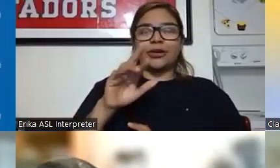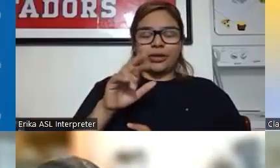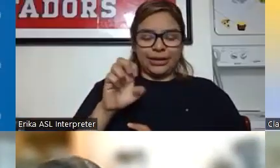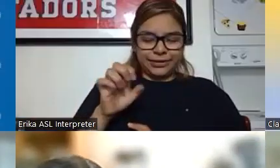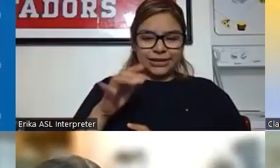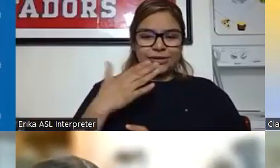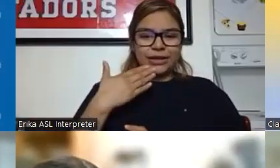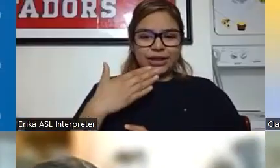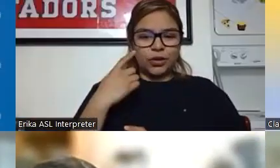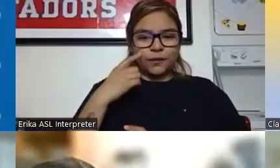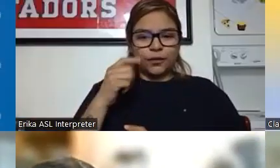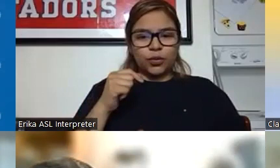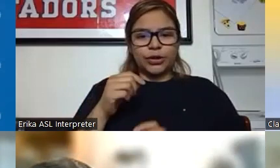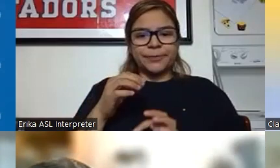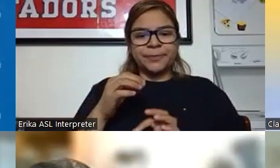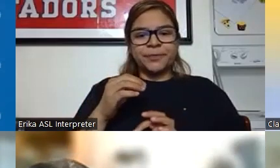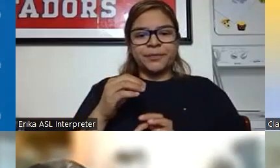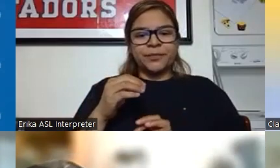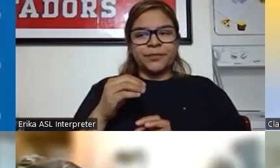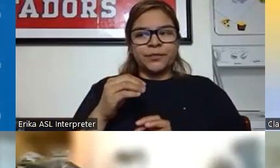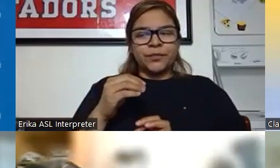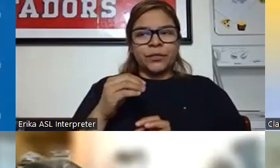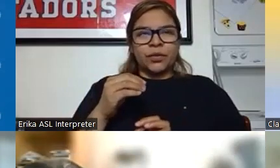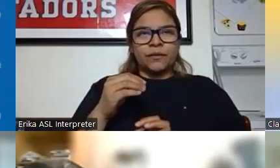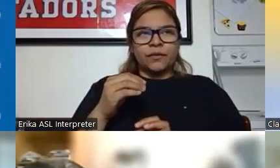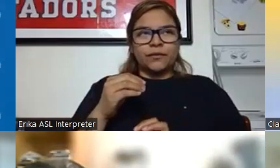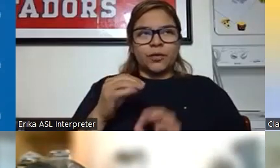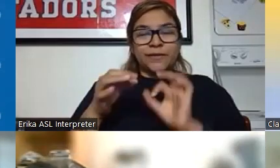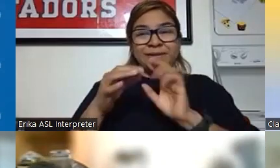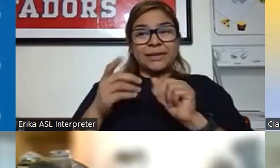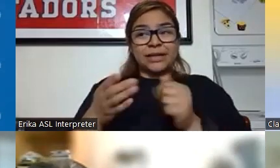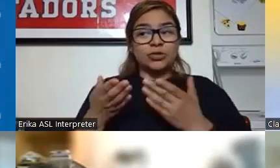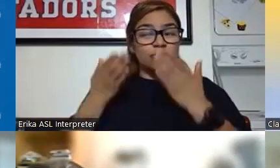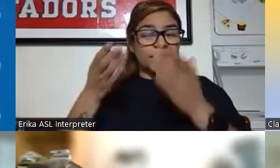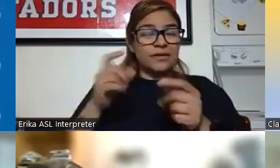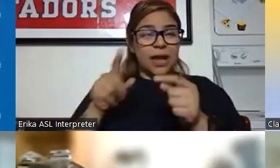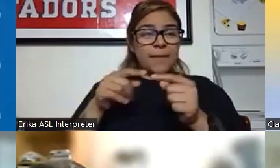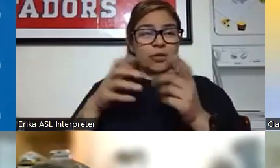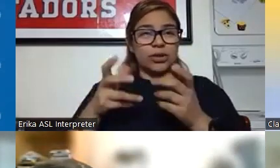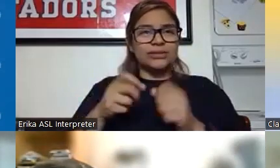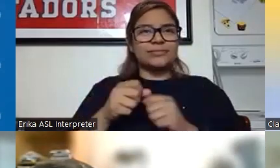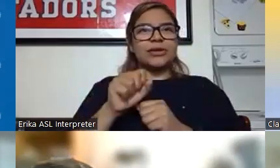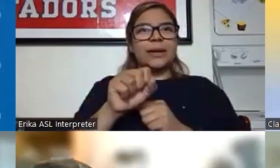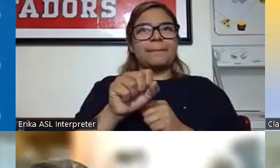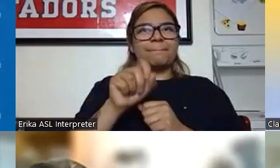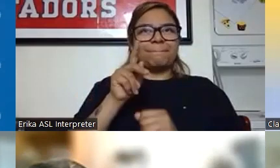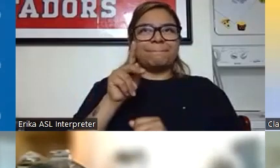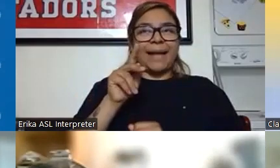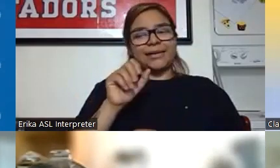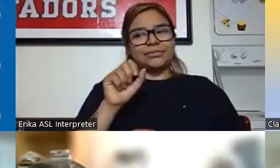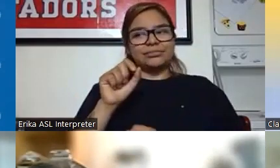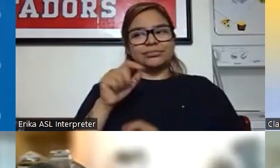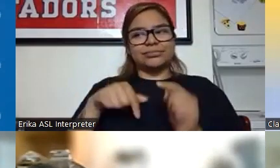and Michelle and Connie in the chats for lifting up some of the challenges you're seeing with the IHSS backup system. I think